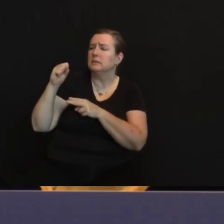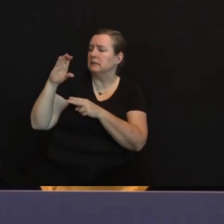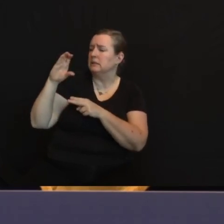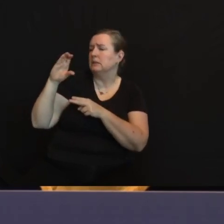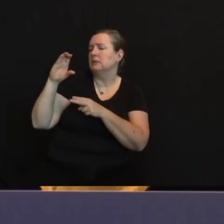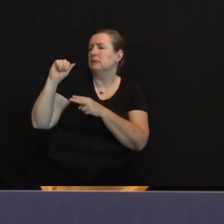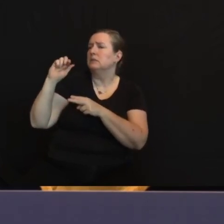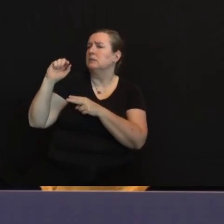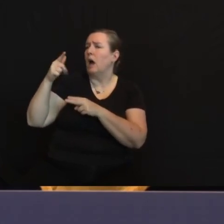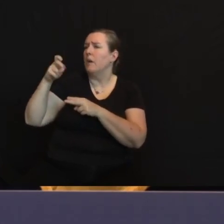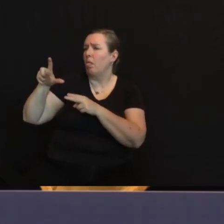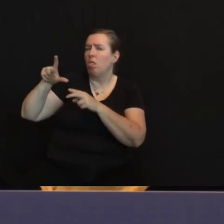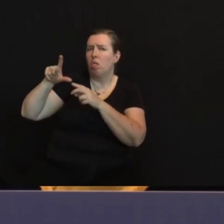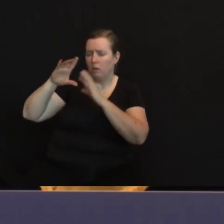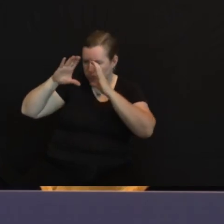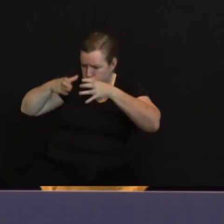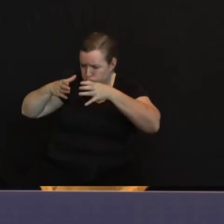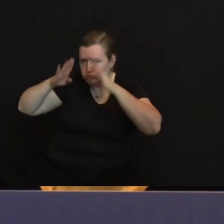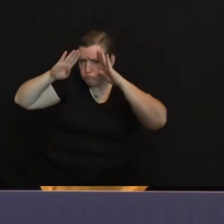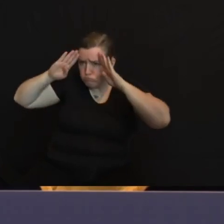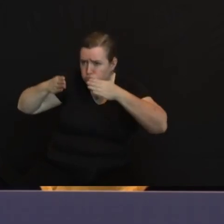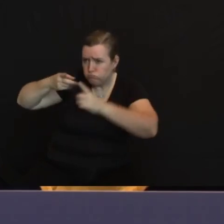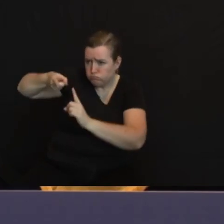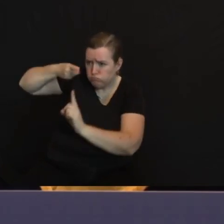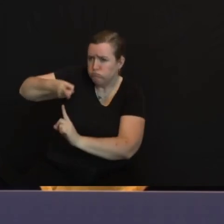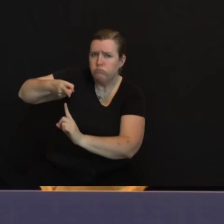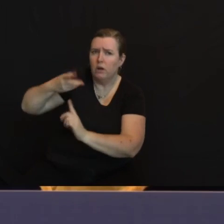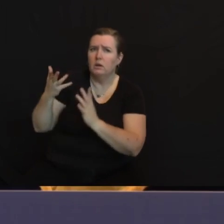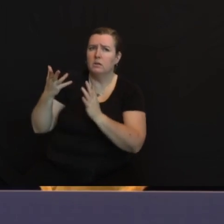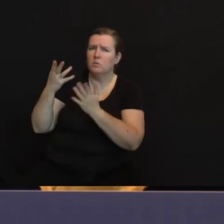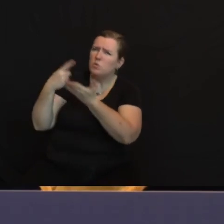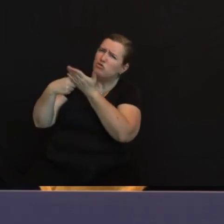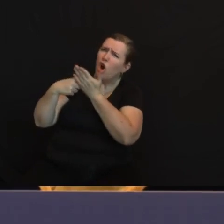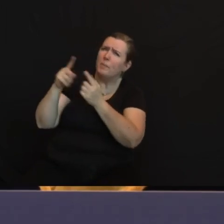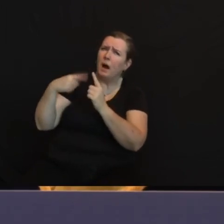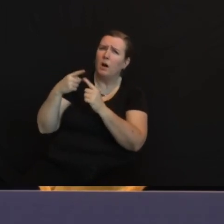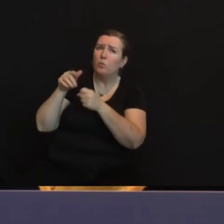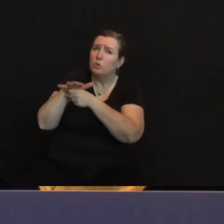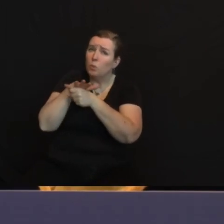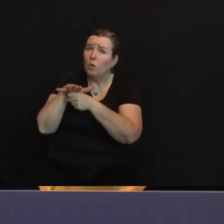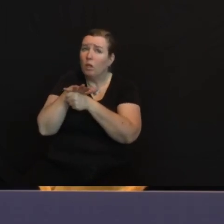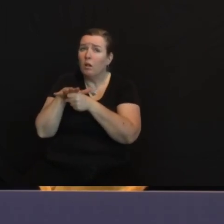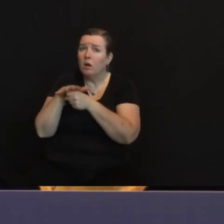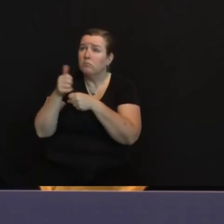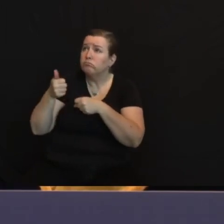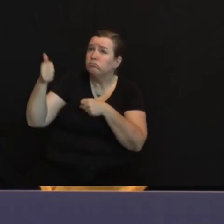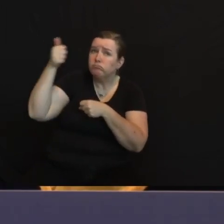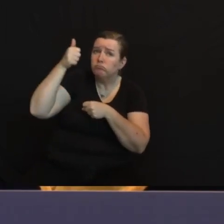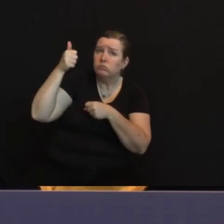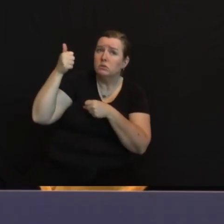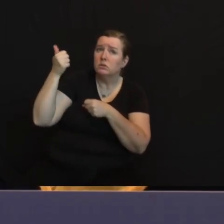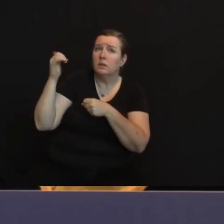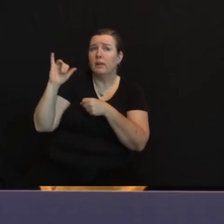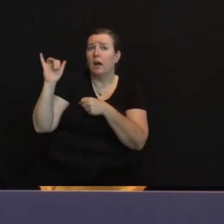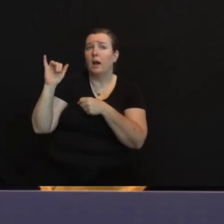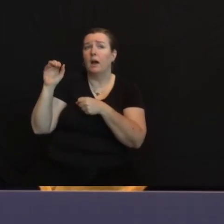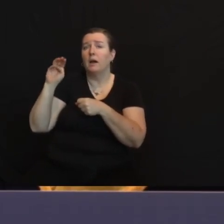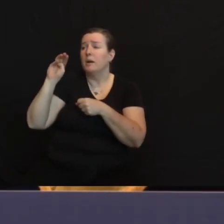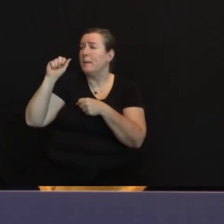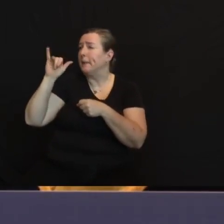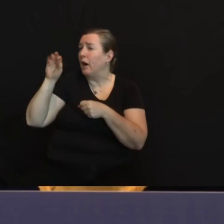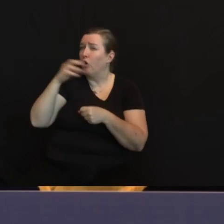local officials? And if so, was there any pushback from them? That's it. Thanks. Thank you. I'm sorry, I didn't see you there. You were in